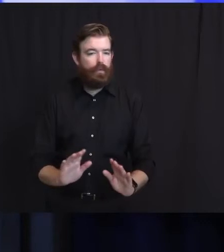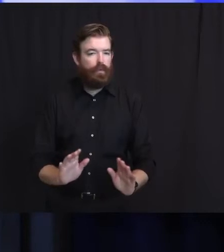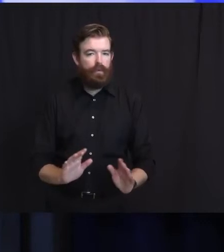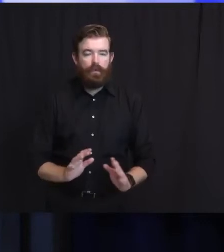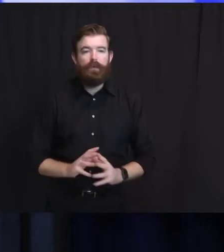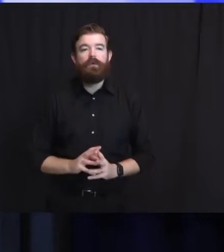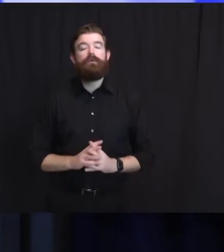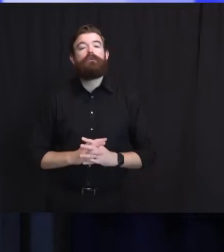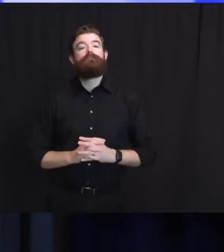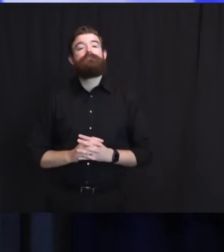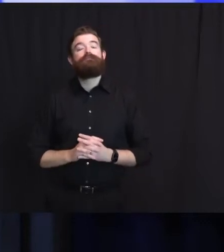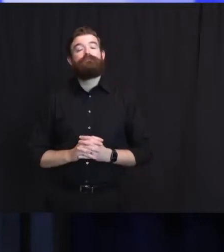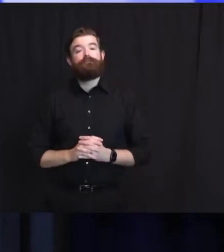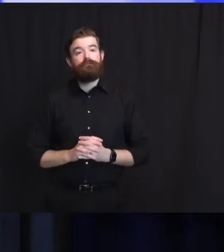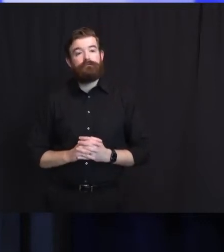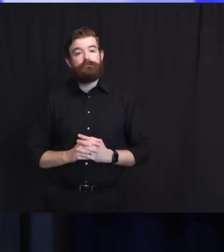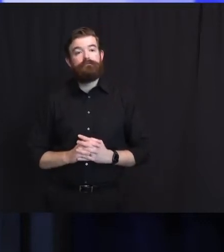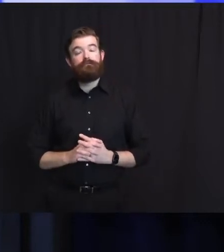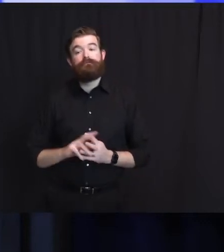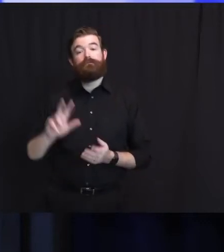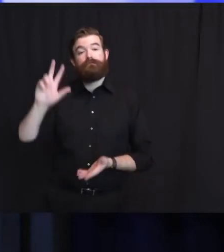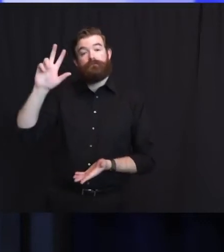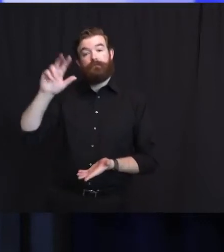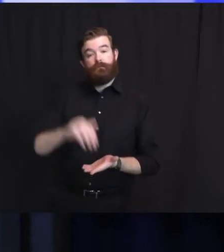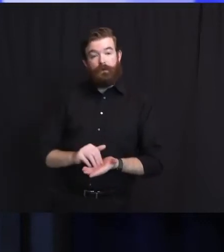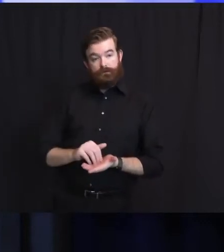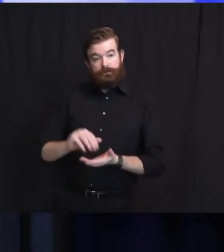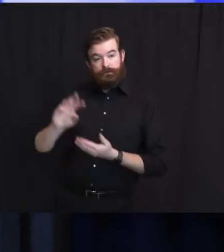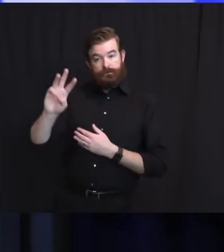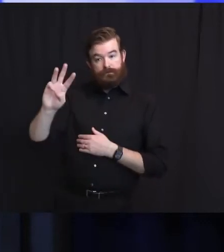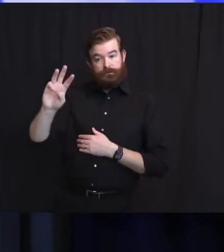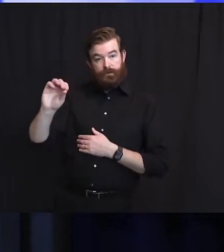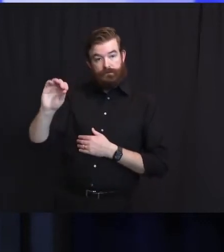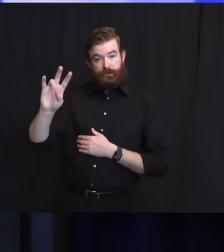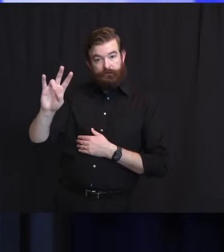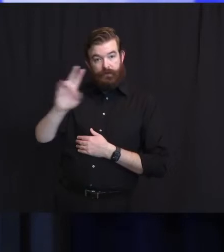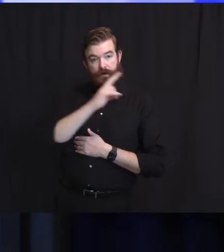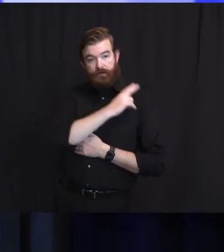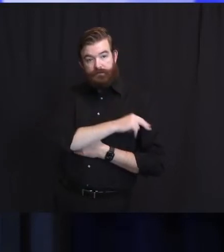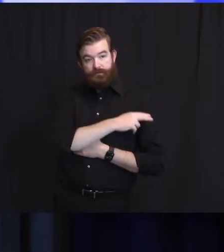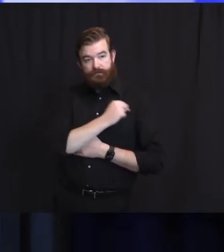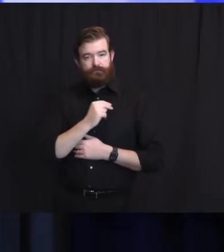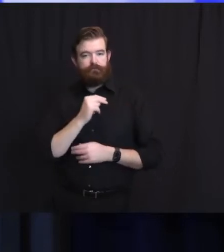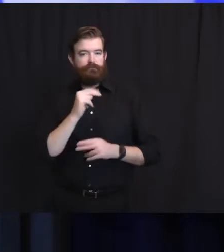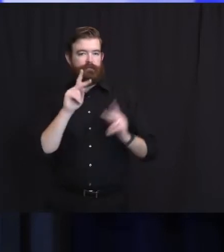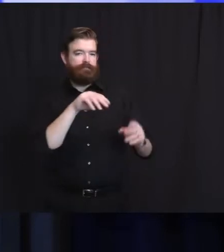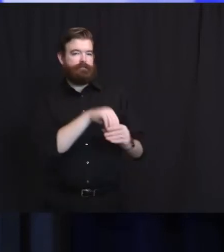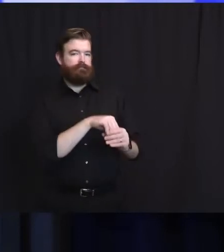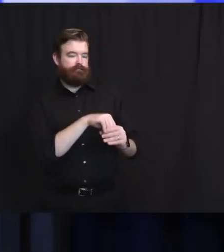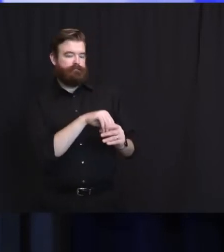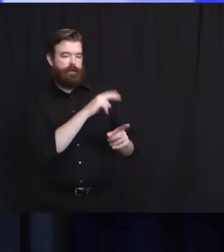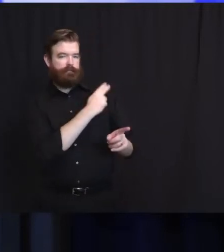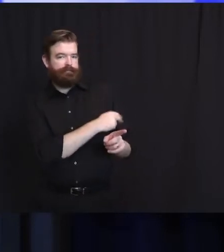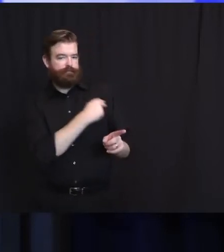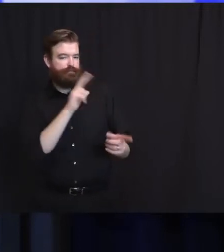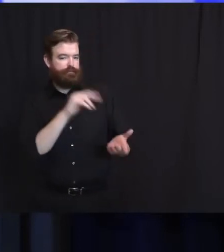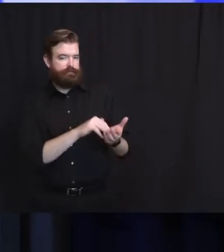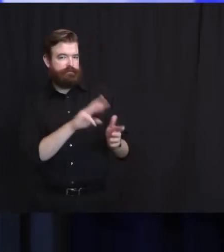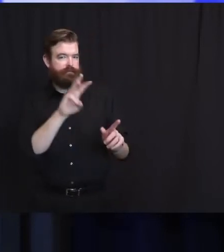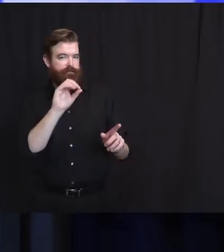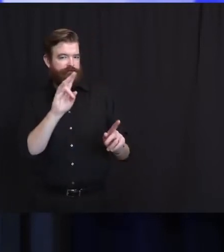hospitals reported 3,607 hospitalizations. There are 727 individuals in critical care,